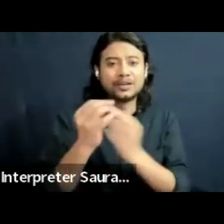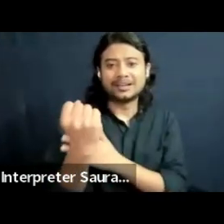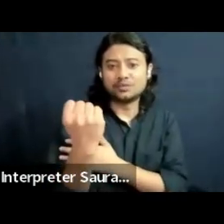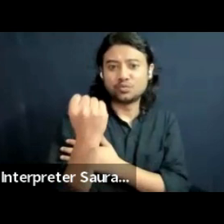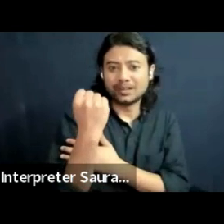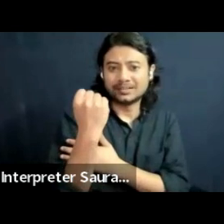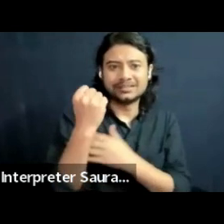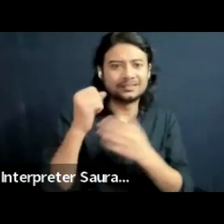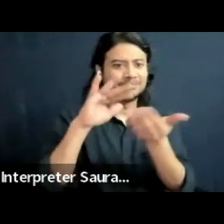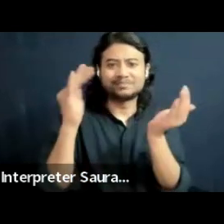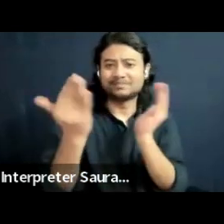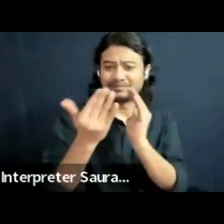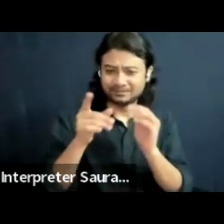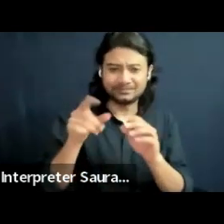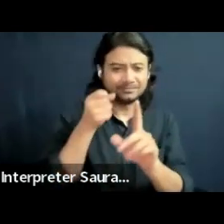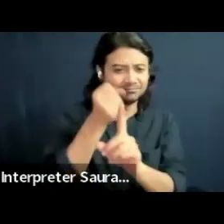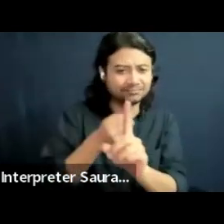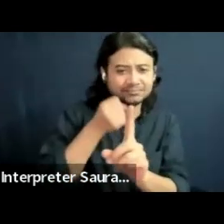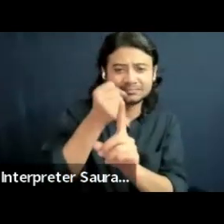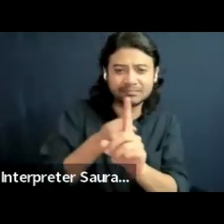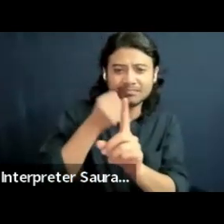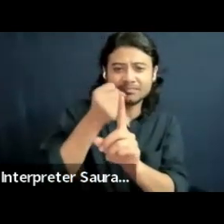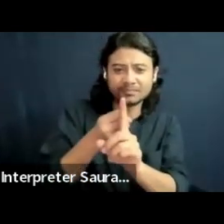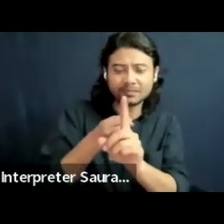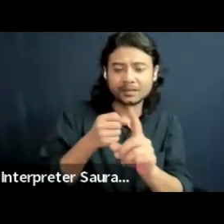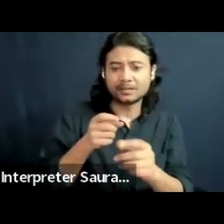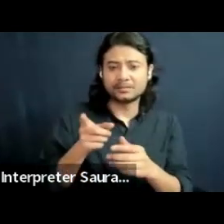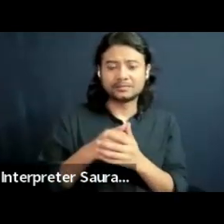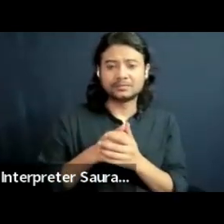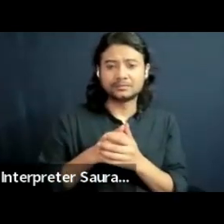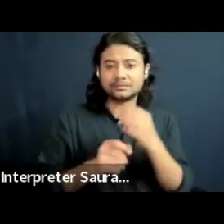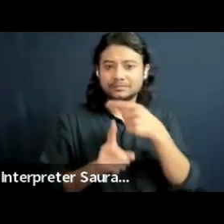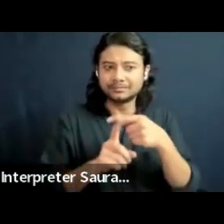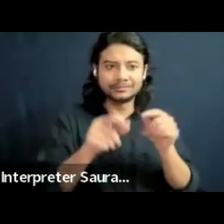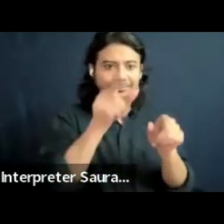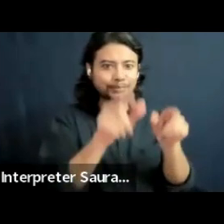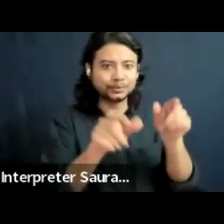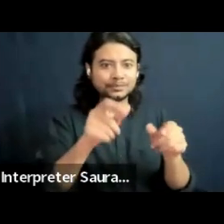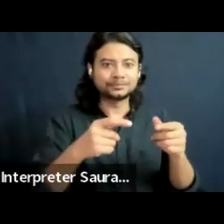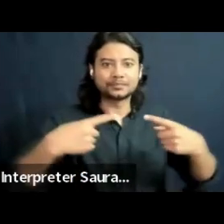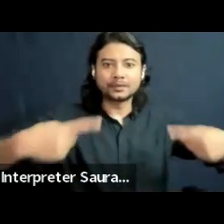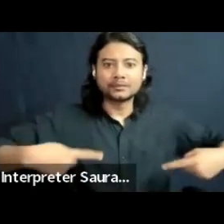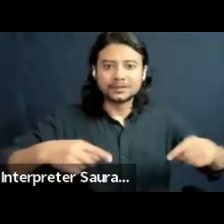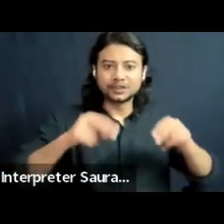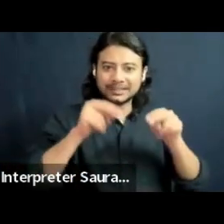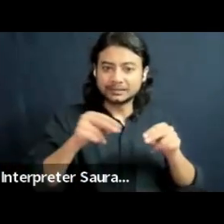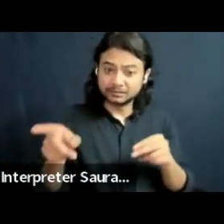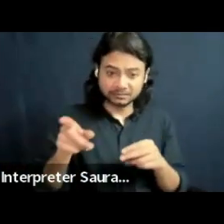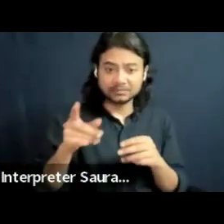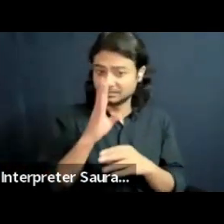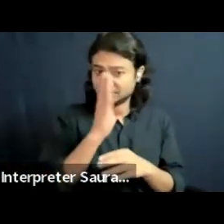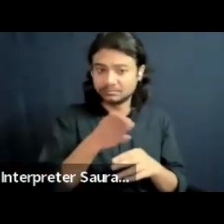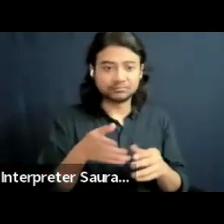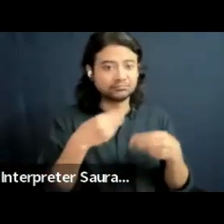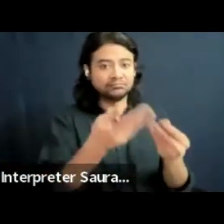connecting people very directly with wheelchairs and other accessibility, and doing audits of public